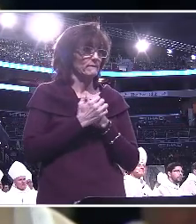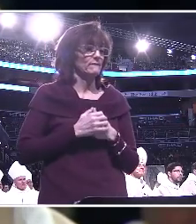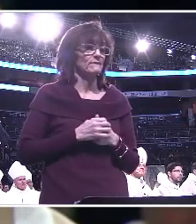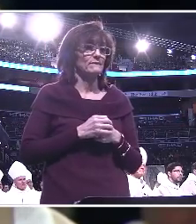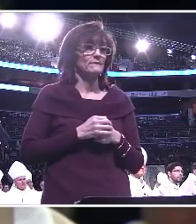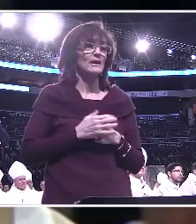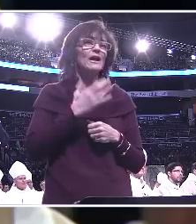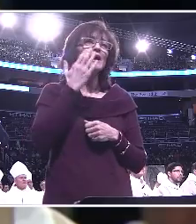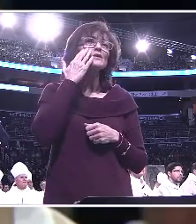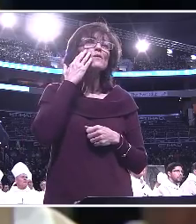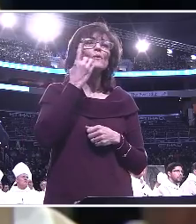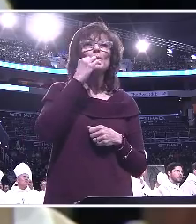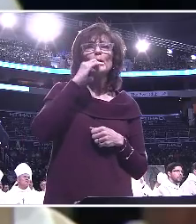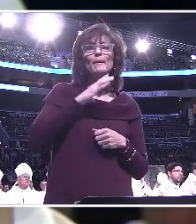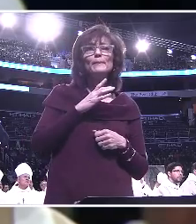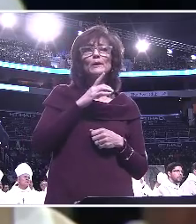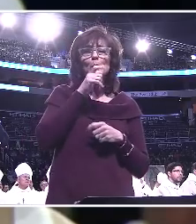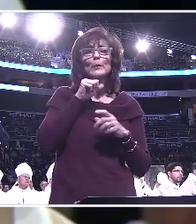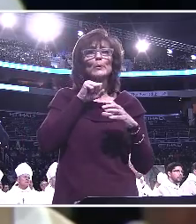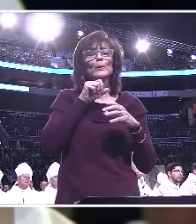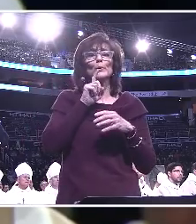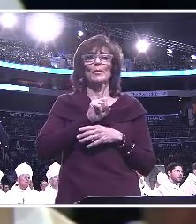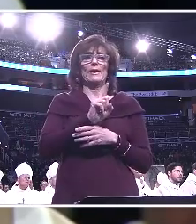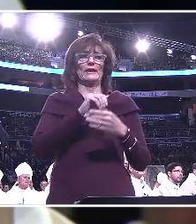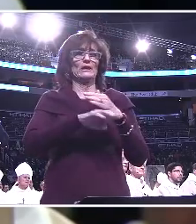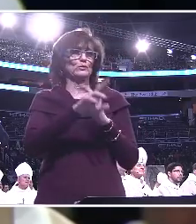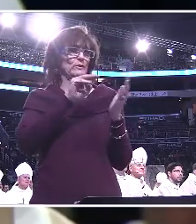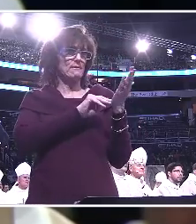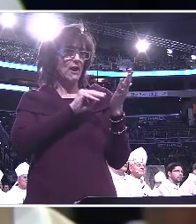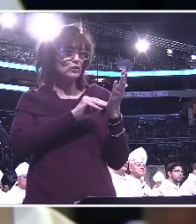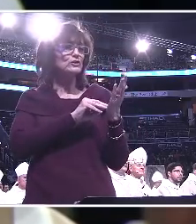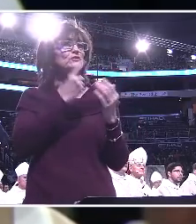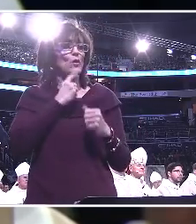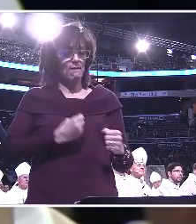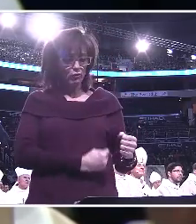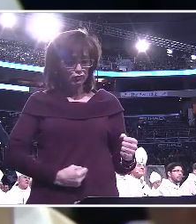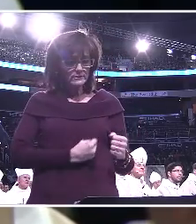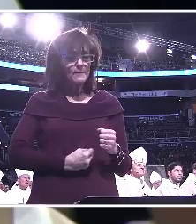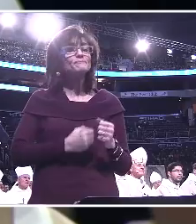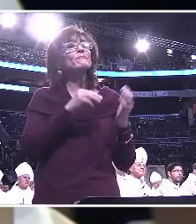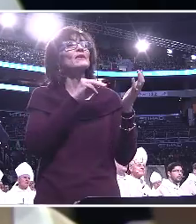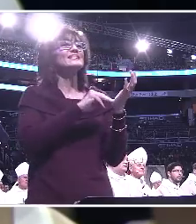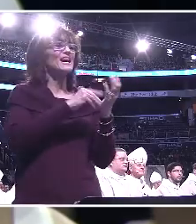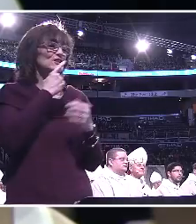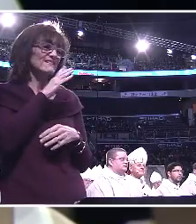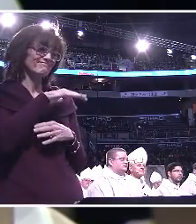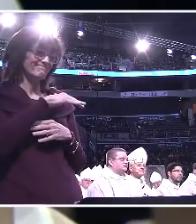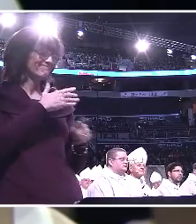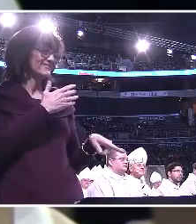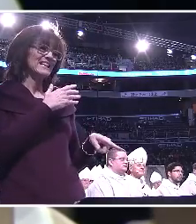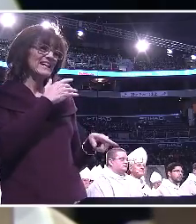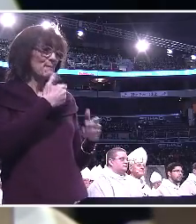I know a woman who went in for her ultrasound and was told by the doctors that the child's organs were not developing